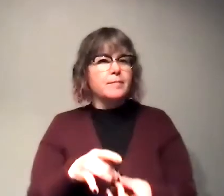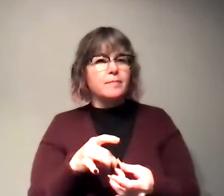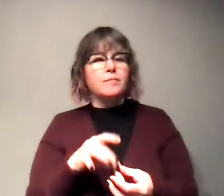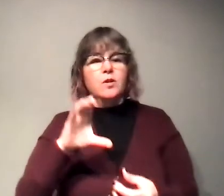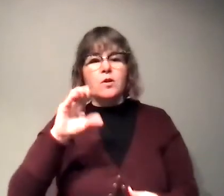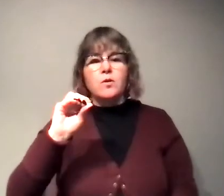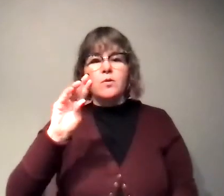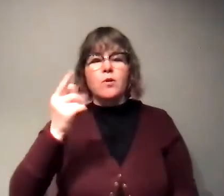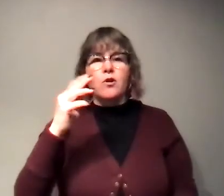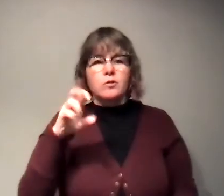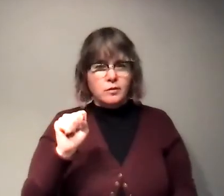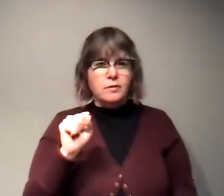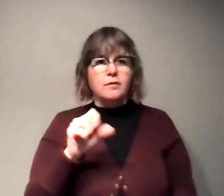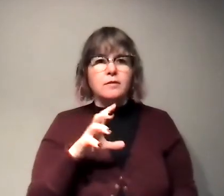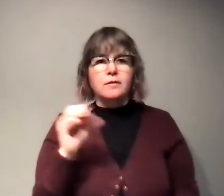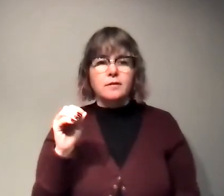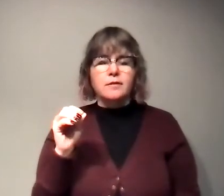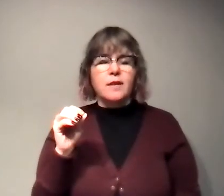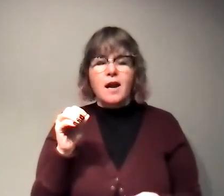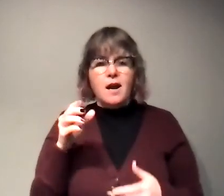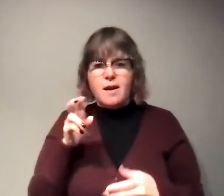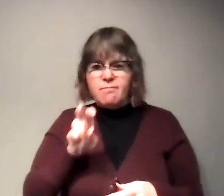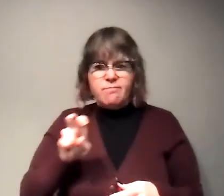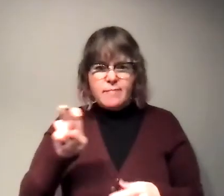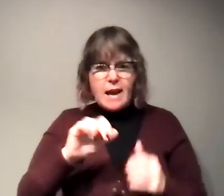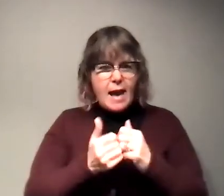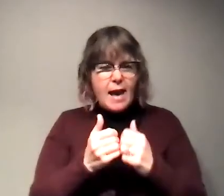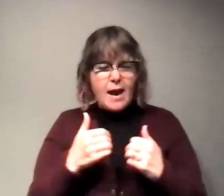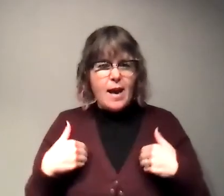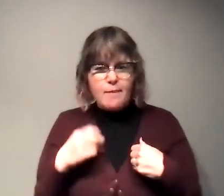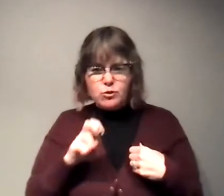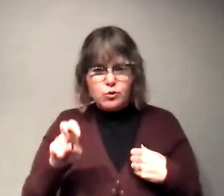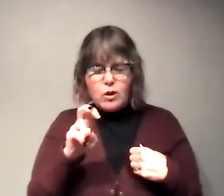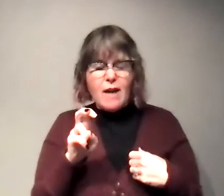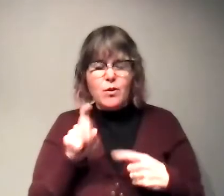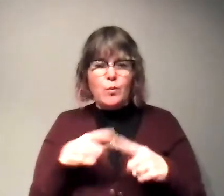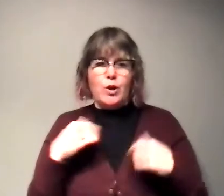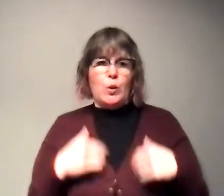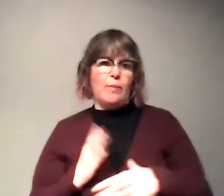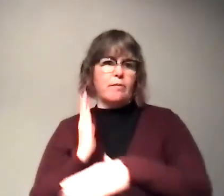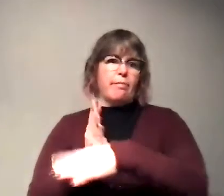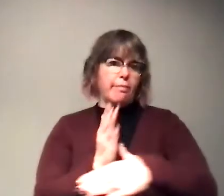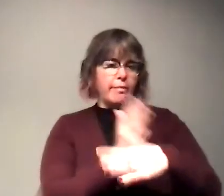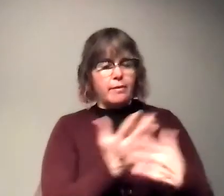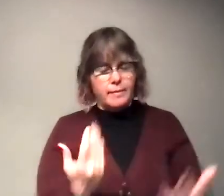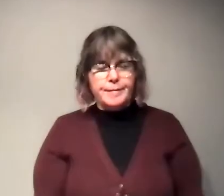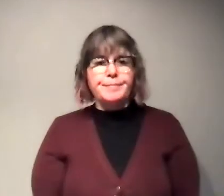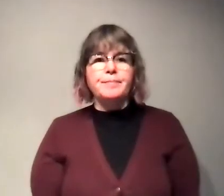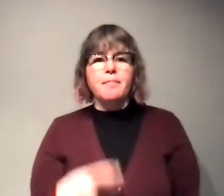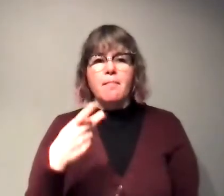cougars and corridors, how animals get around when humans get in their way, basically. Talking with Paul